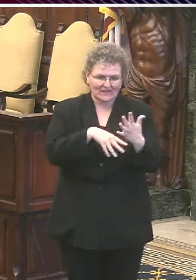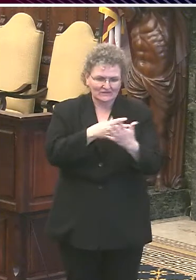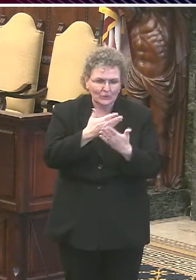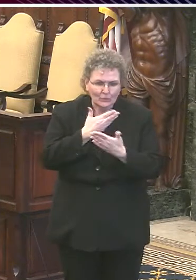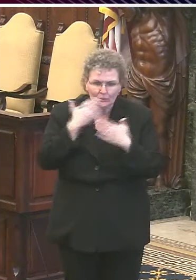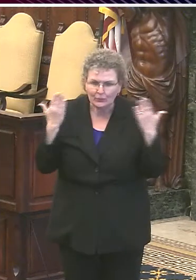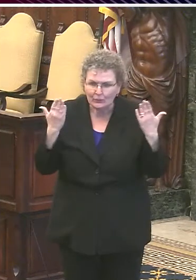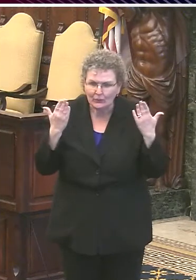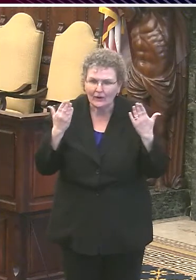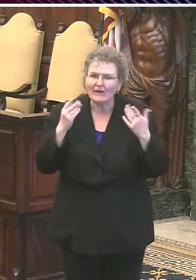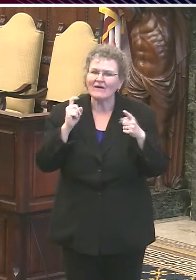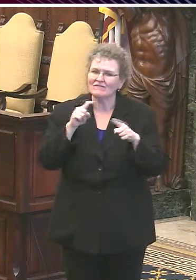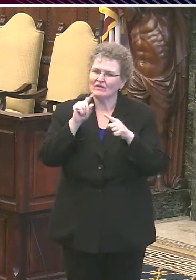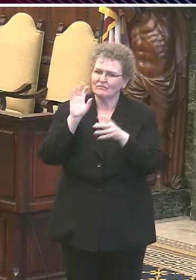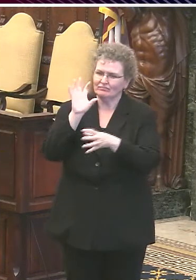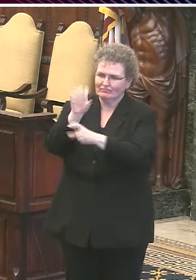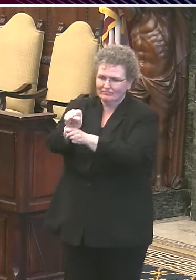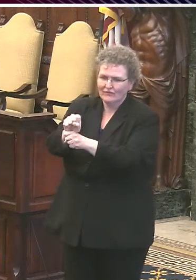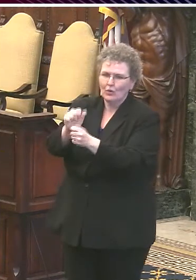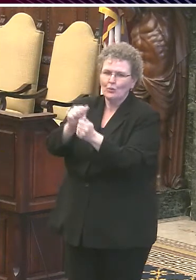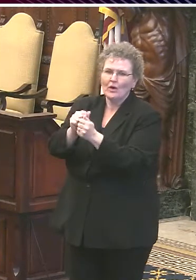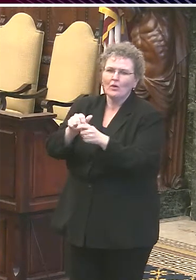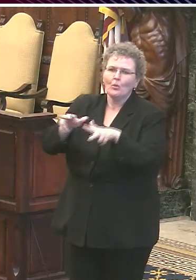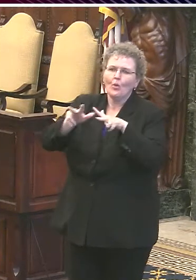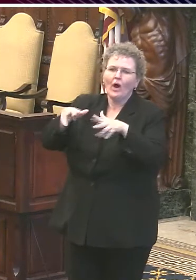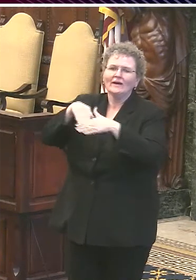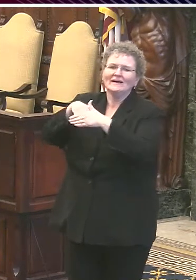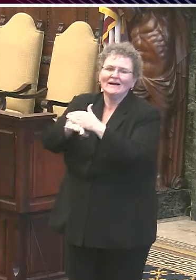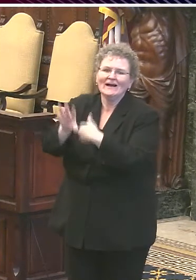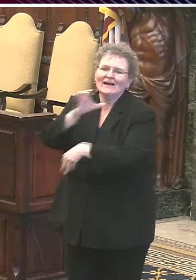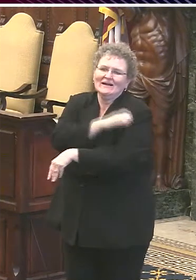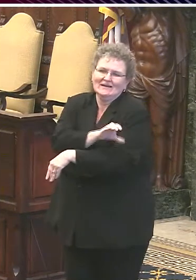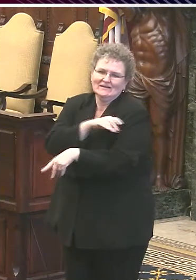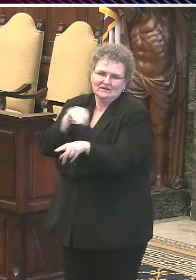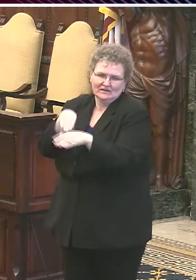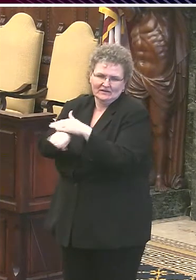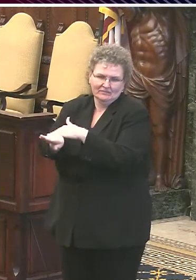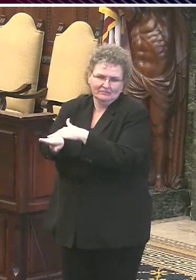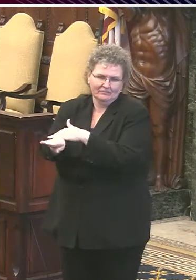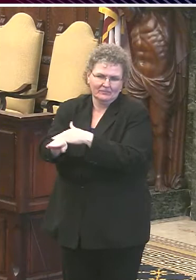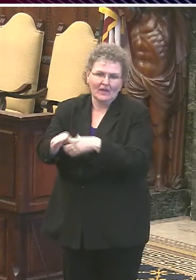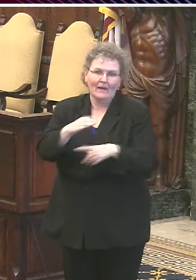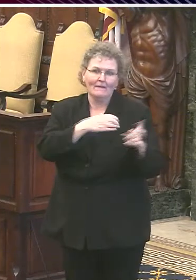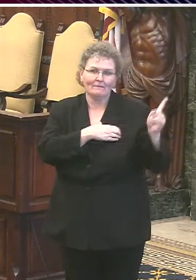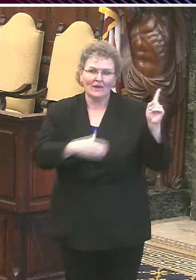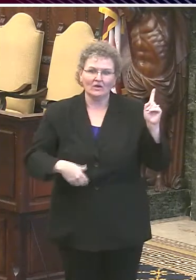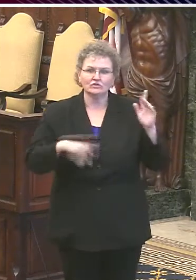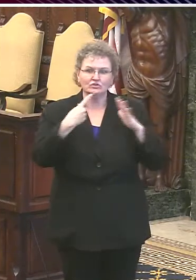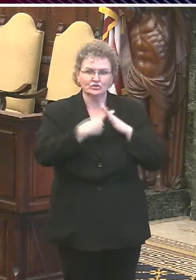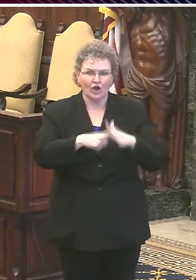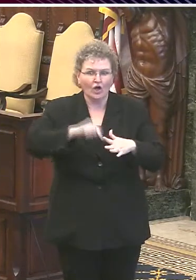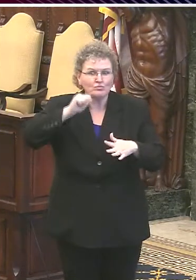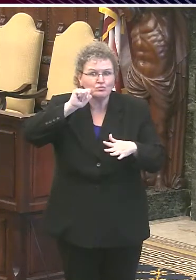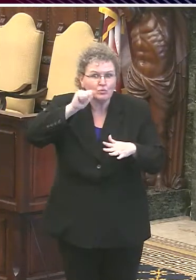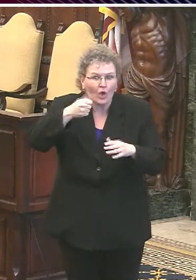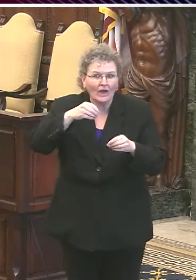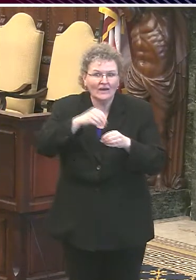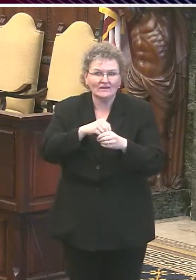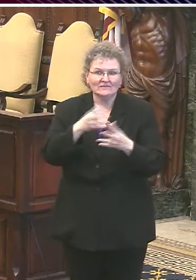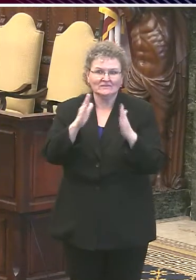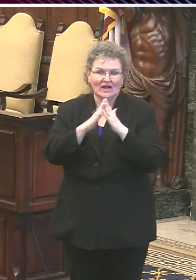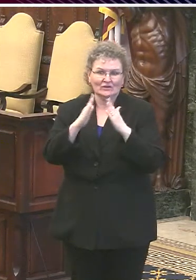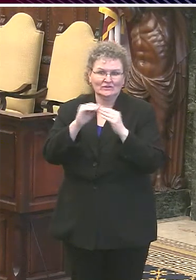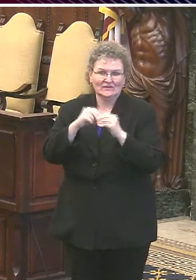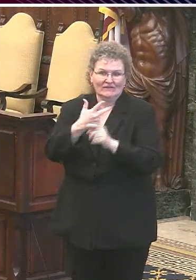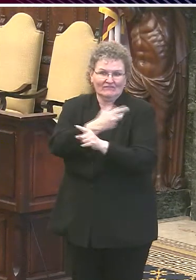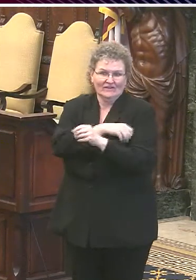first organization that's trying walk-in clinics. And then, as the mayor said, launching tomorrow will be our Center City Vaccination Center at